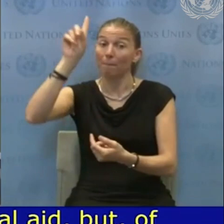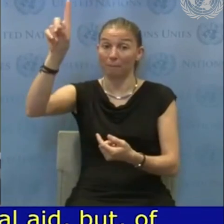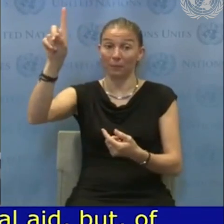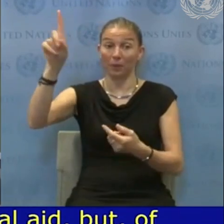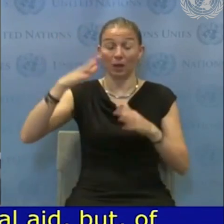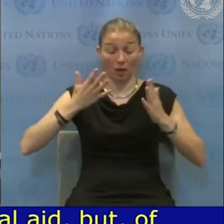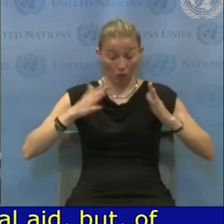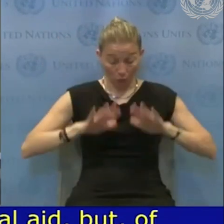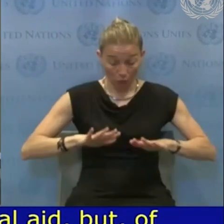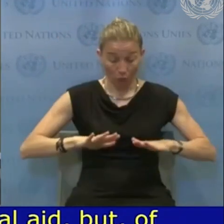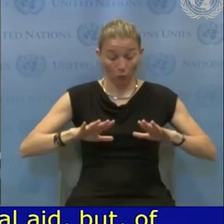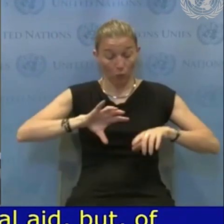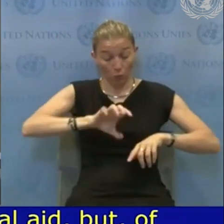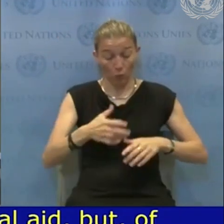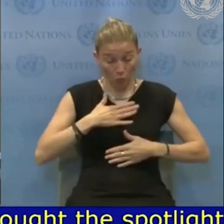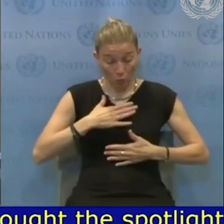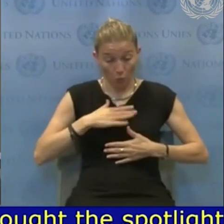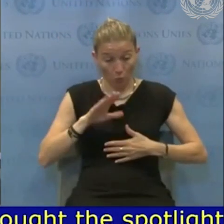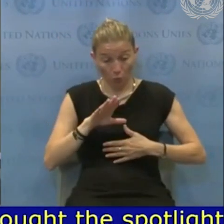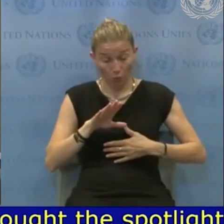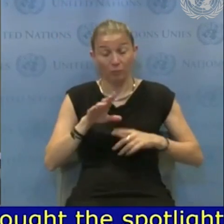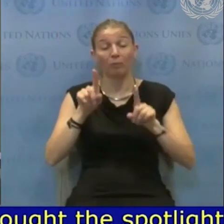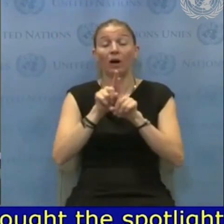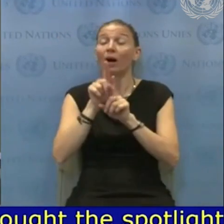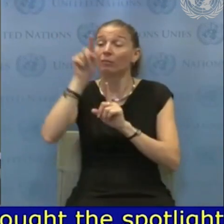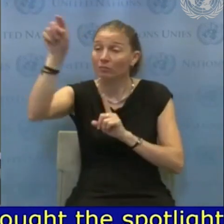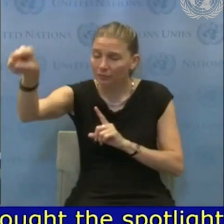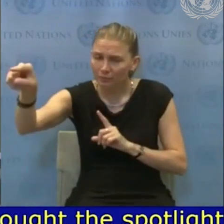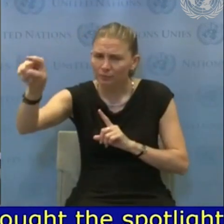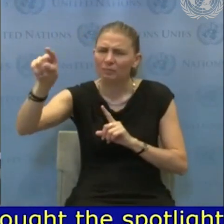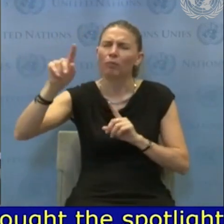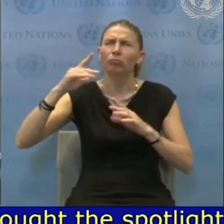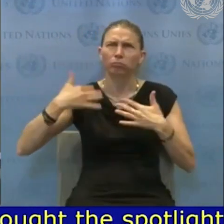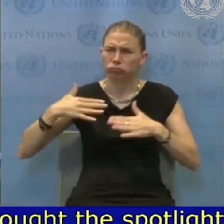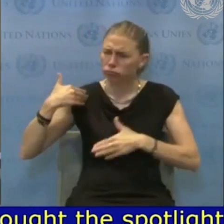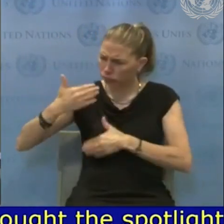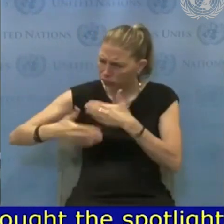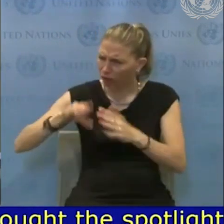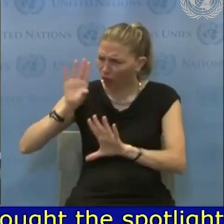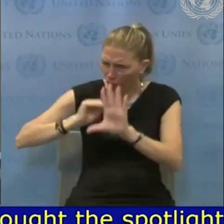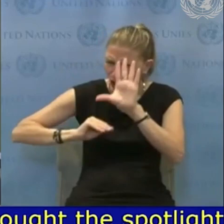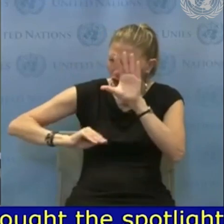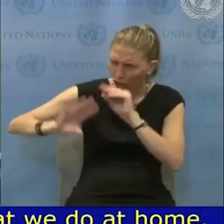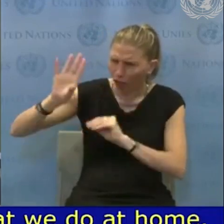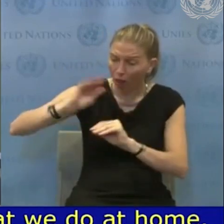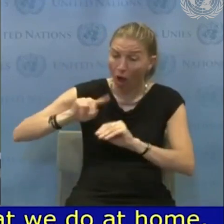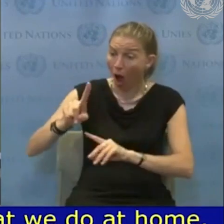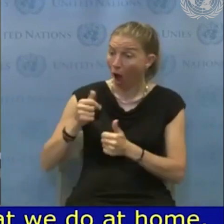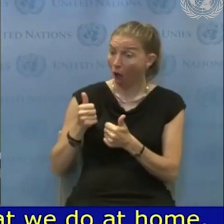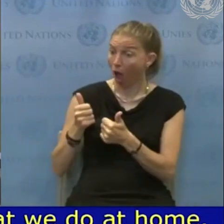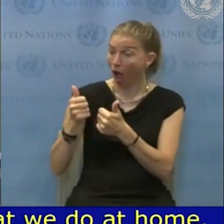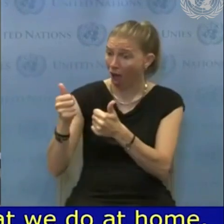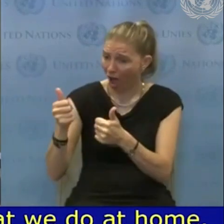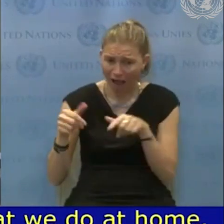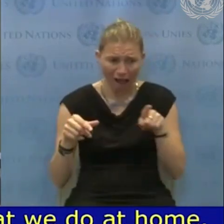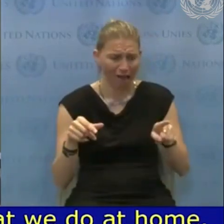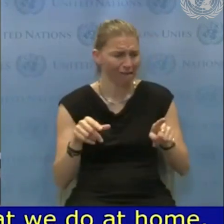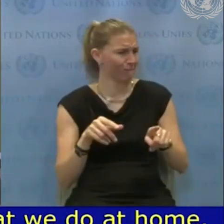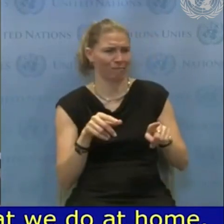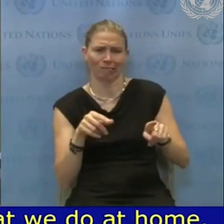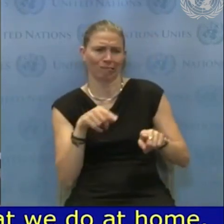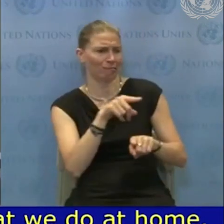learning some things that we've done well and some things where we really haven't done well and where we have much more to